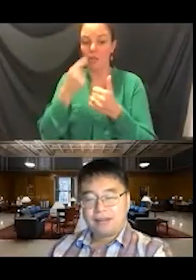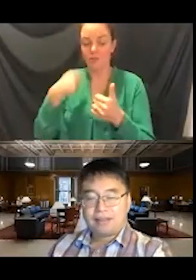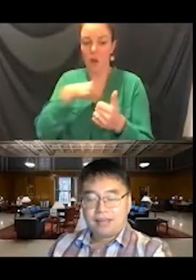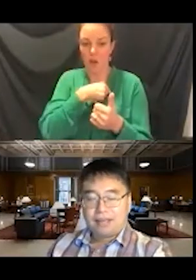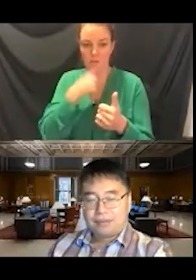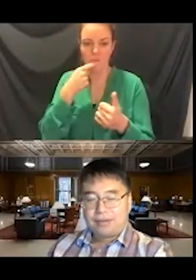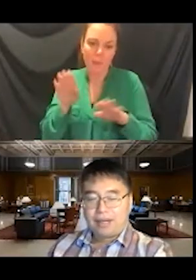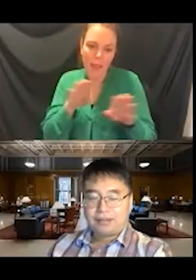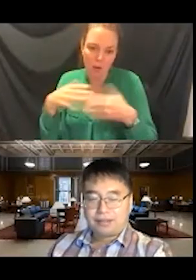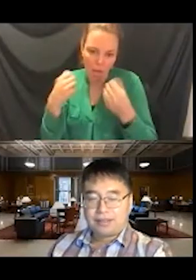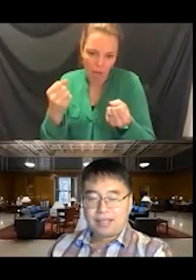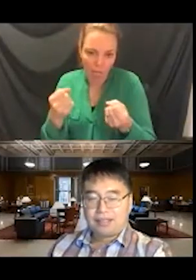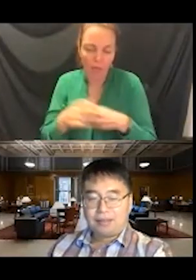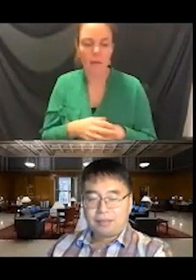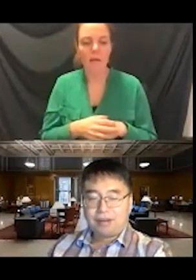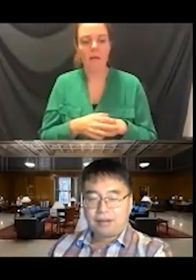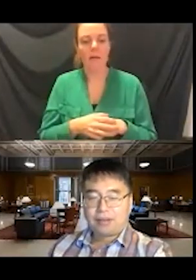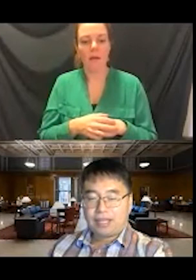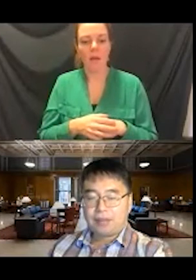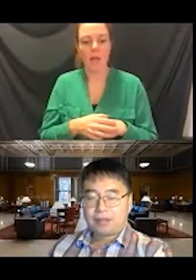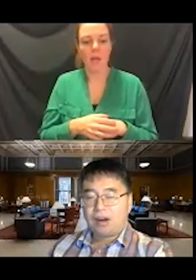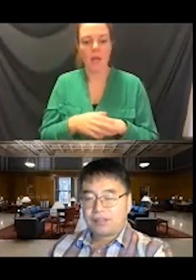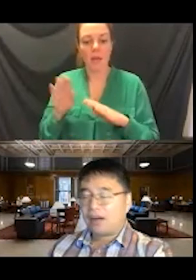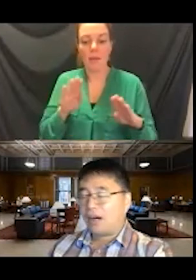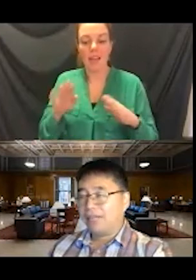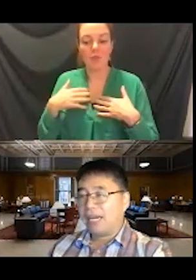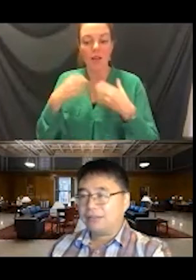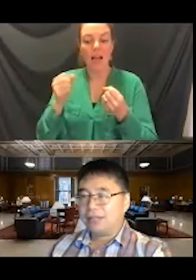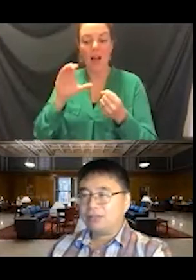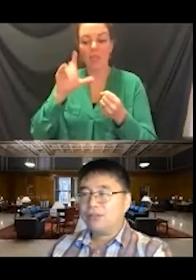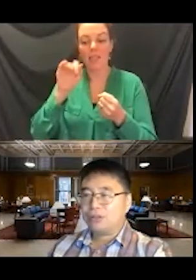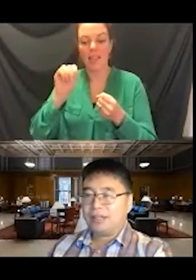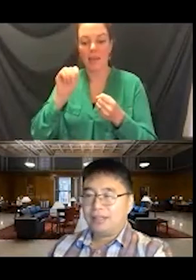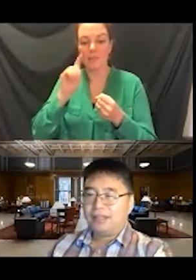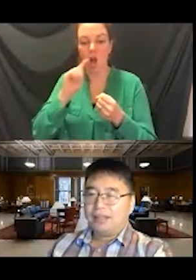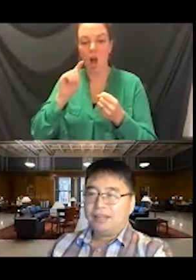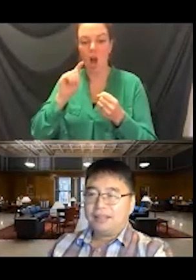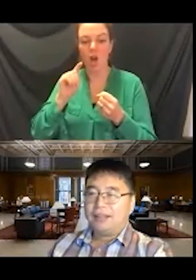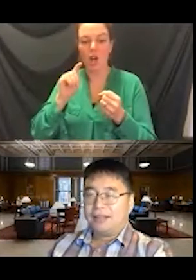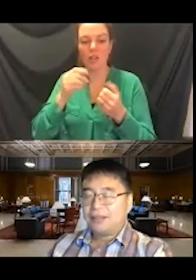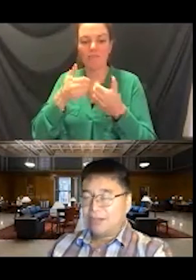behavioral health providers, is that behavioral health claims are often carved out, right? So usually